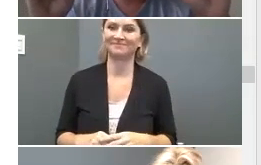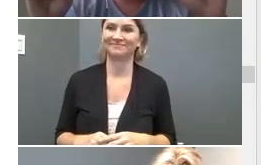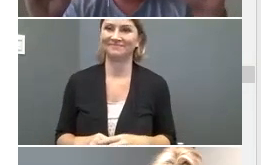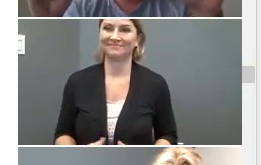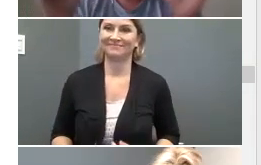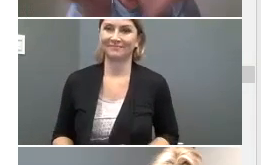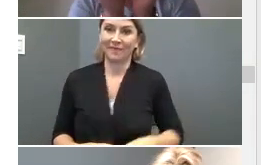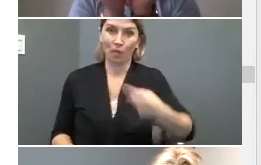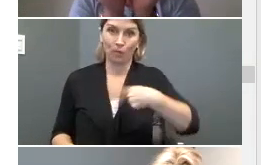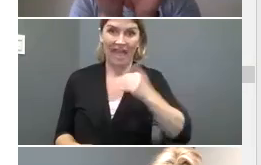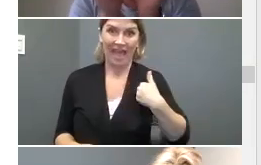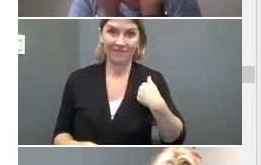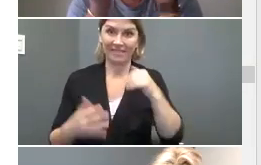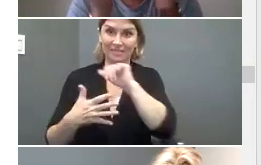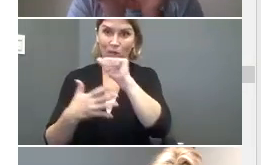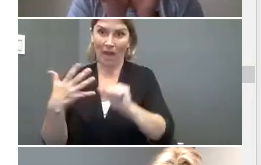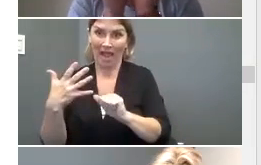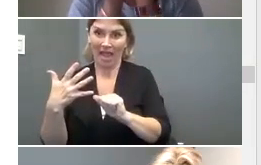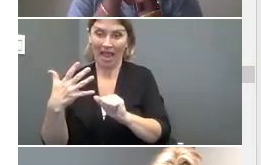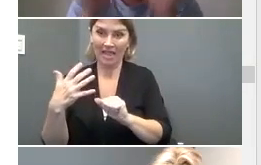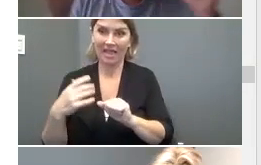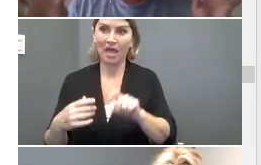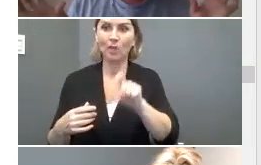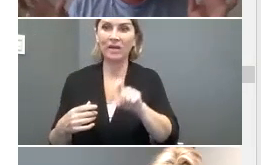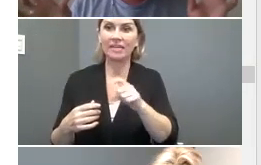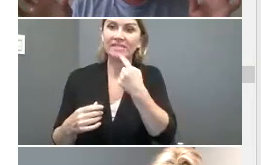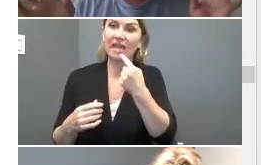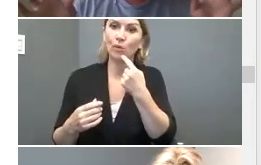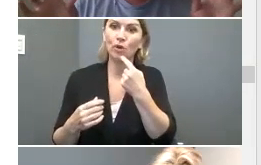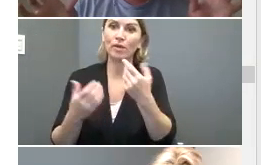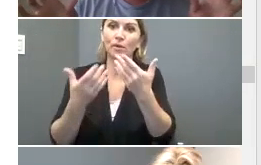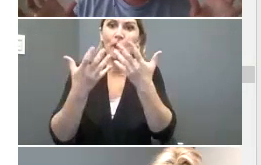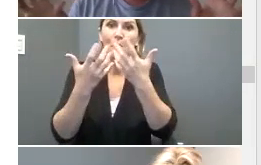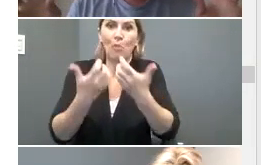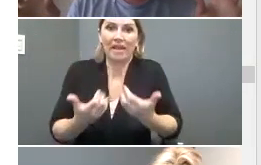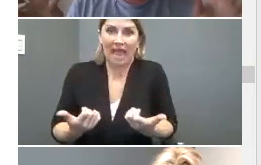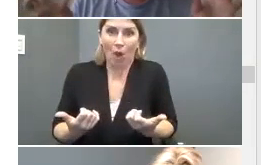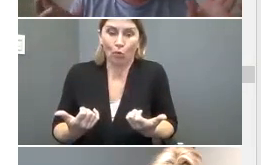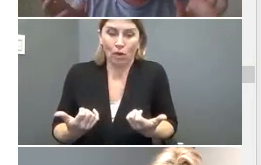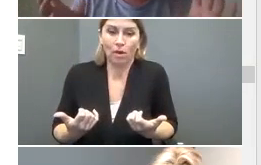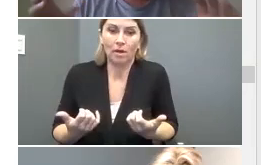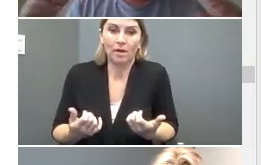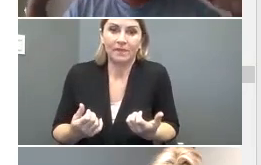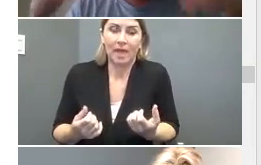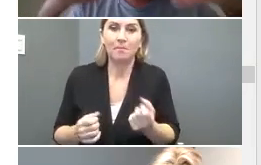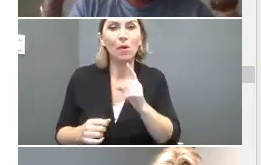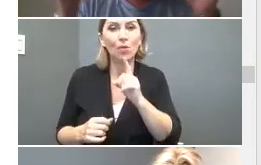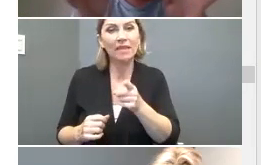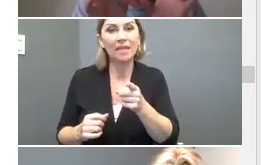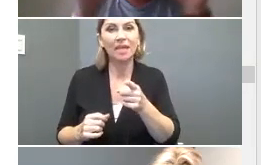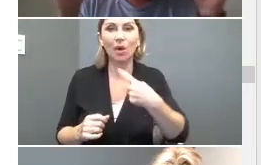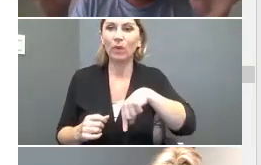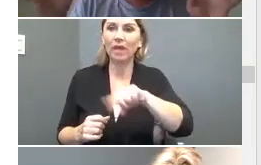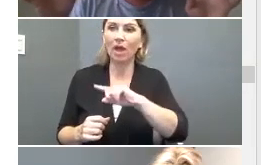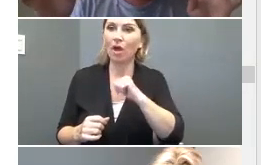We have this array, we break it, we say that we are going to break it down into two separate components, but in essence, we are not copying the